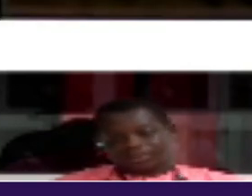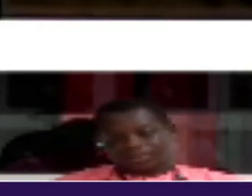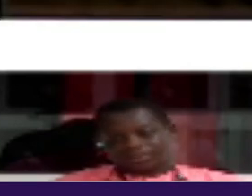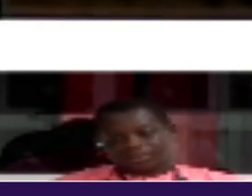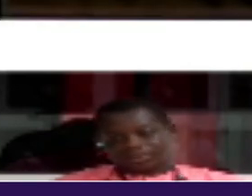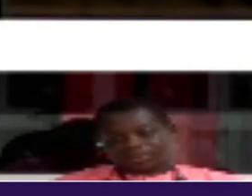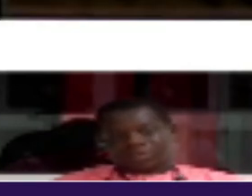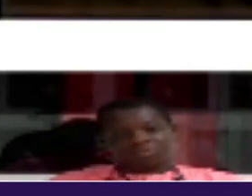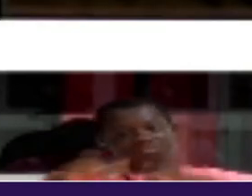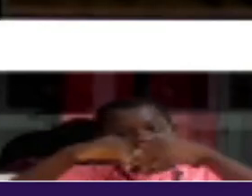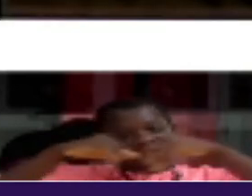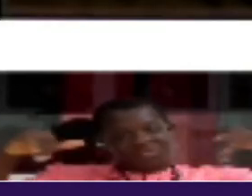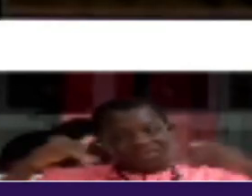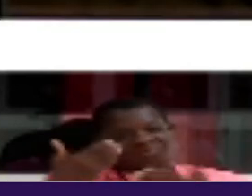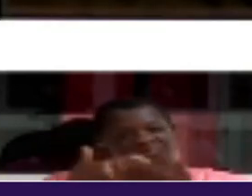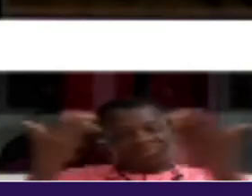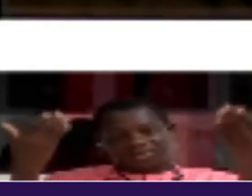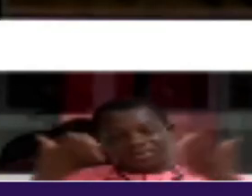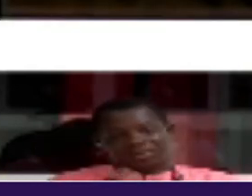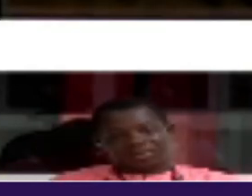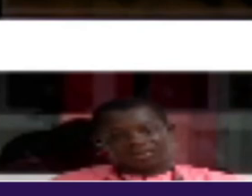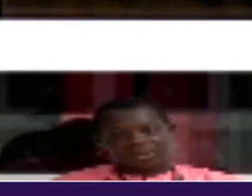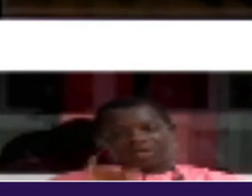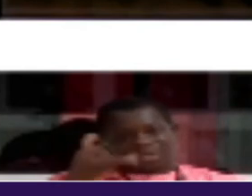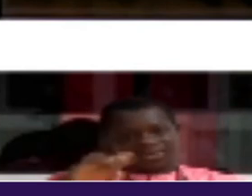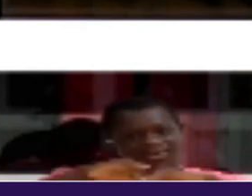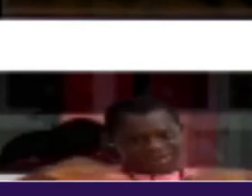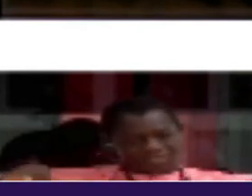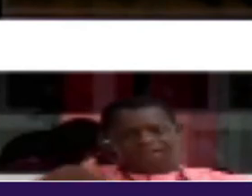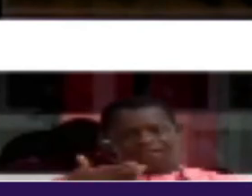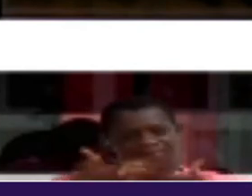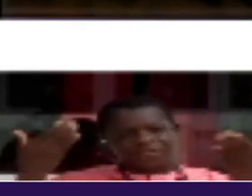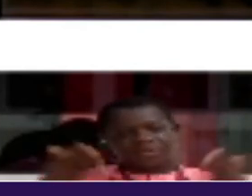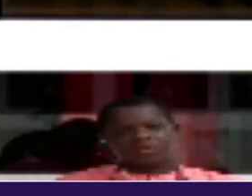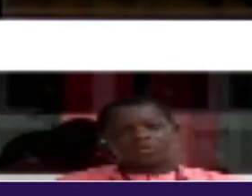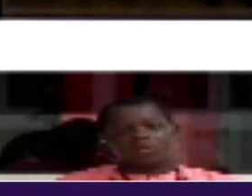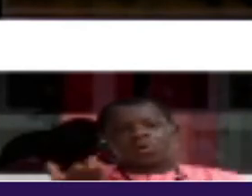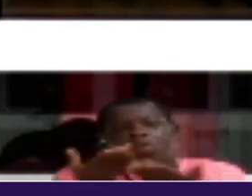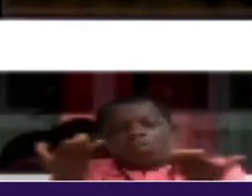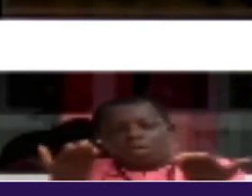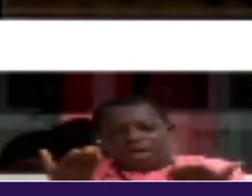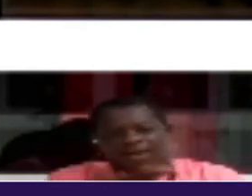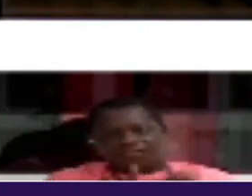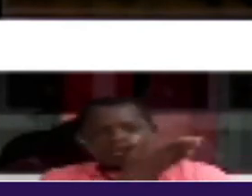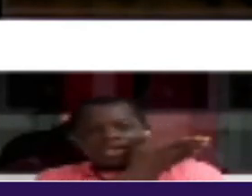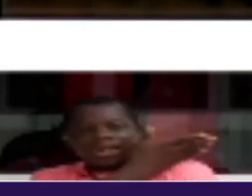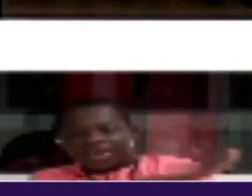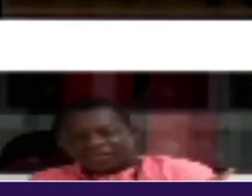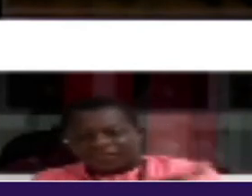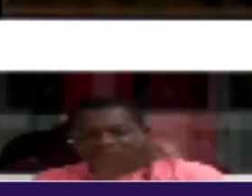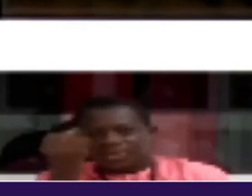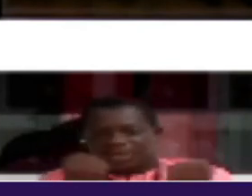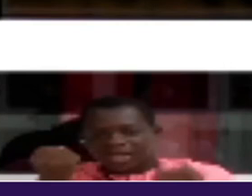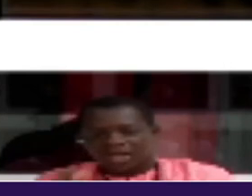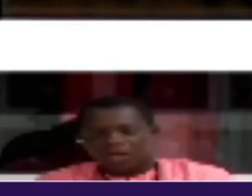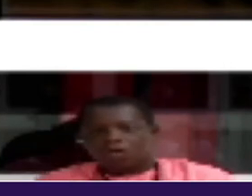They were already isolated. Of course, they were isolated. Why would they have to now leave the car to go